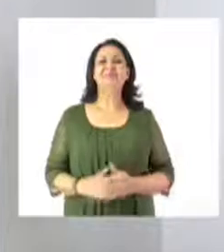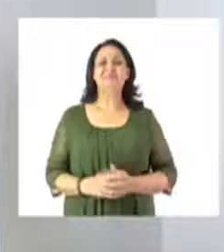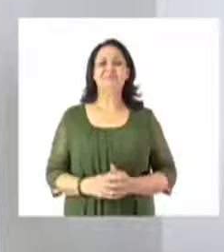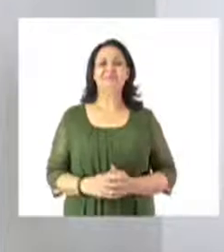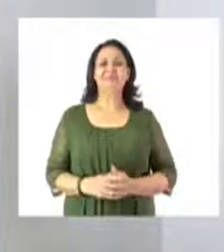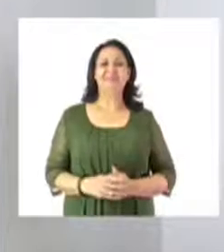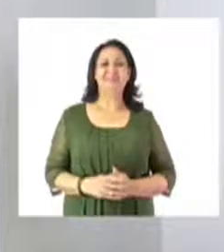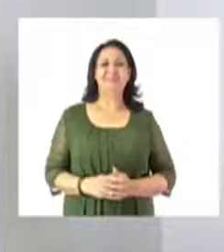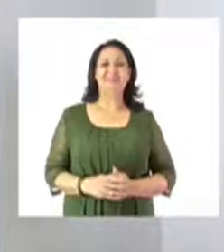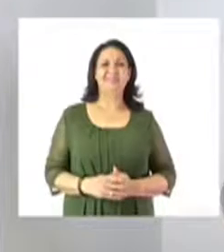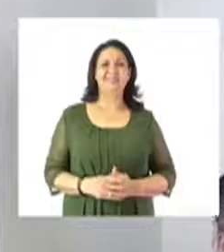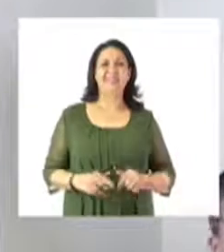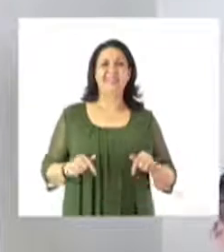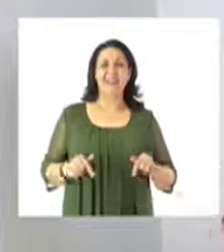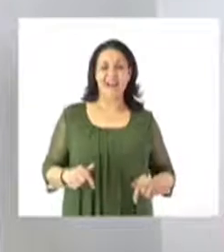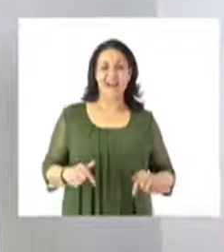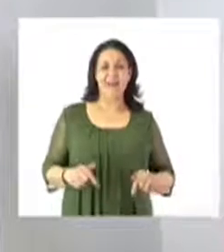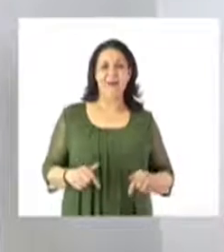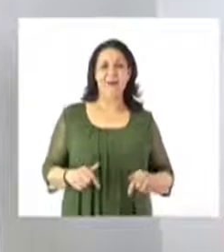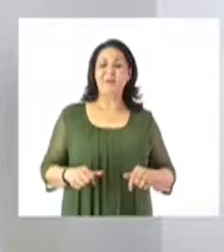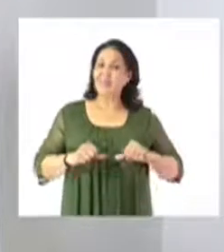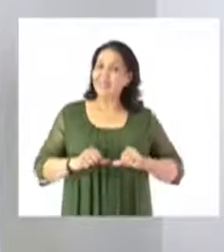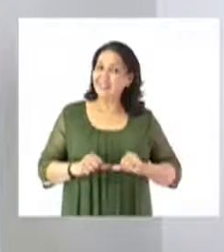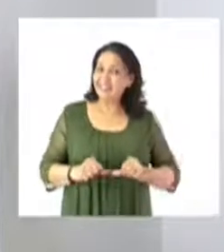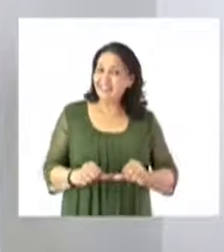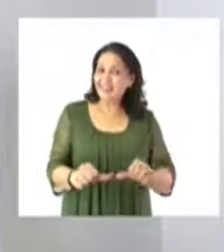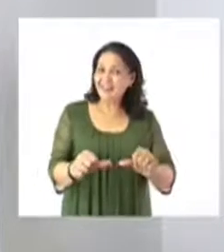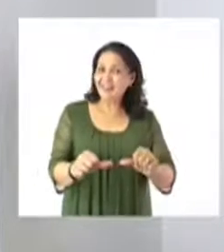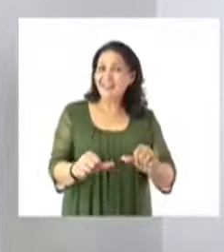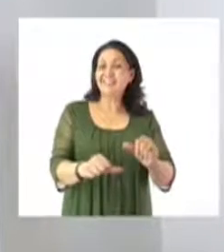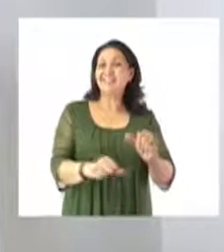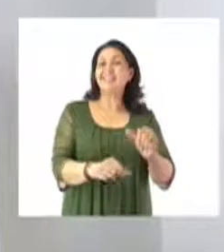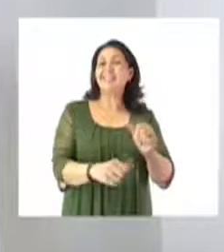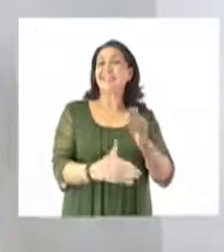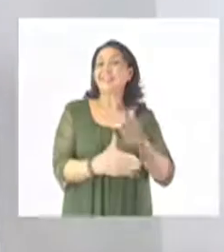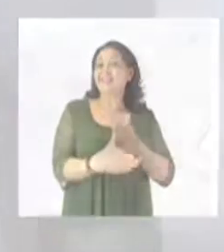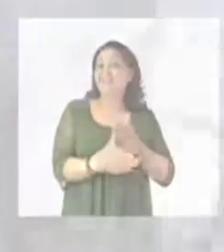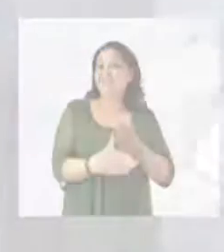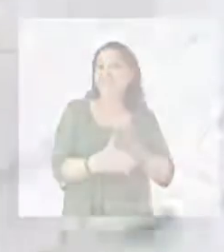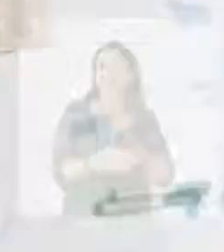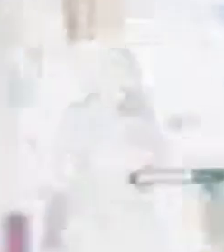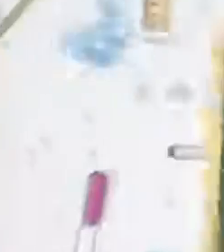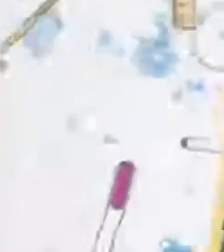Now we are going to go to the next activity. Are you ready for the next activity?